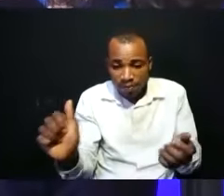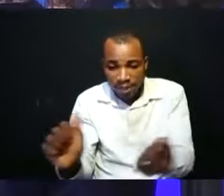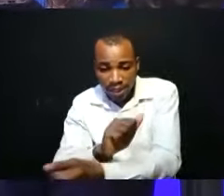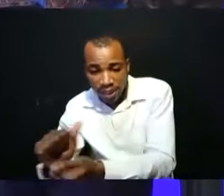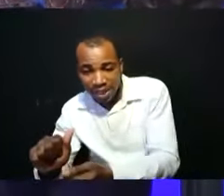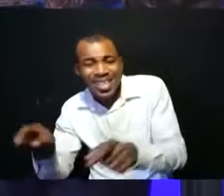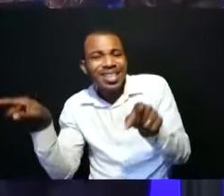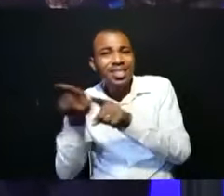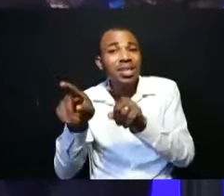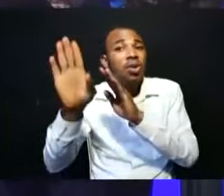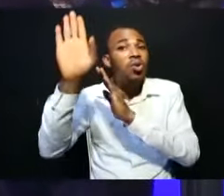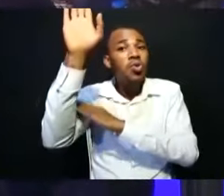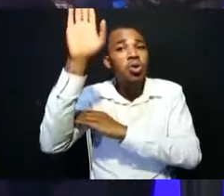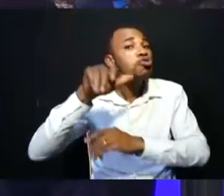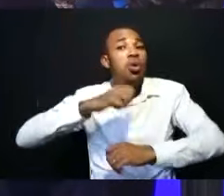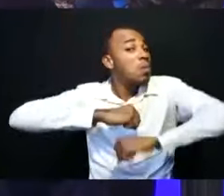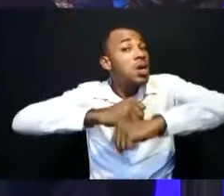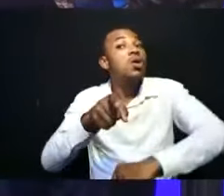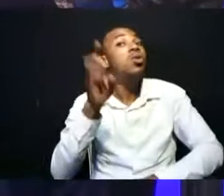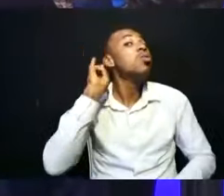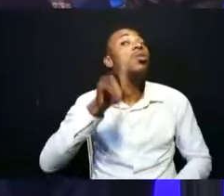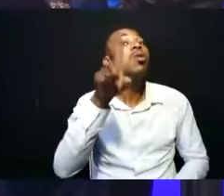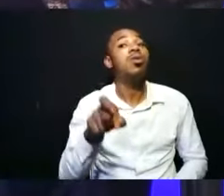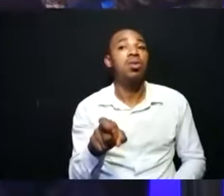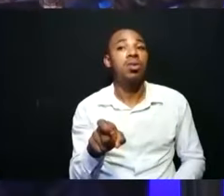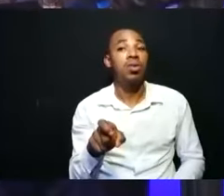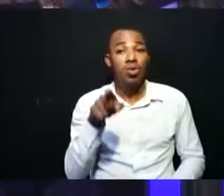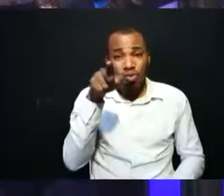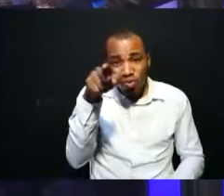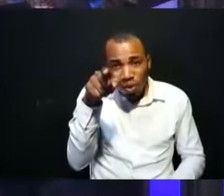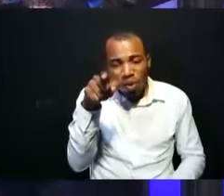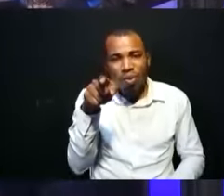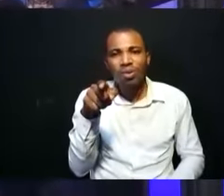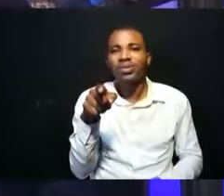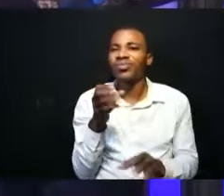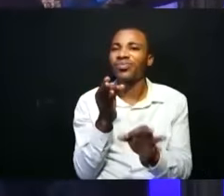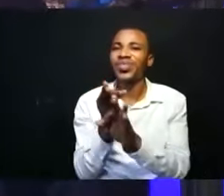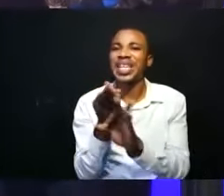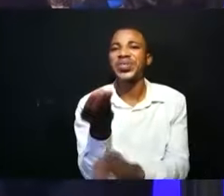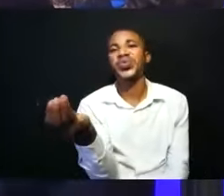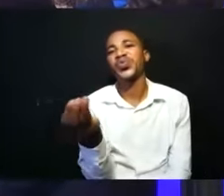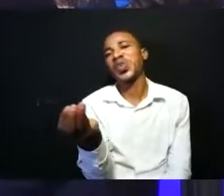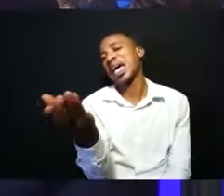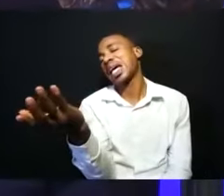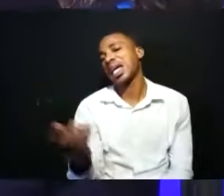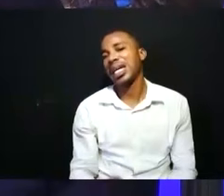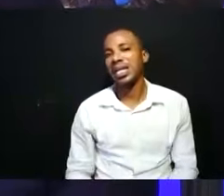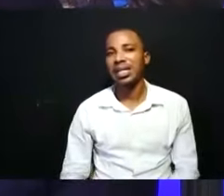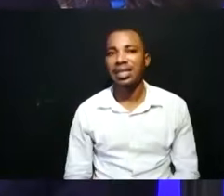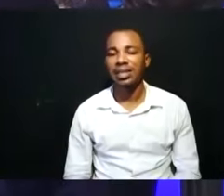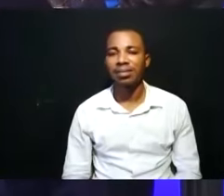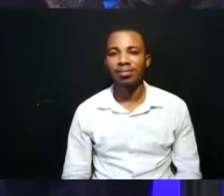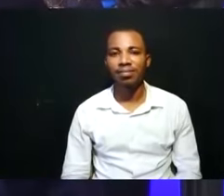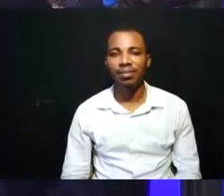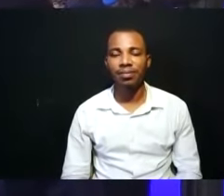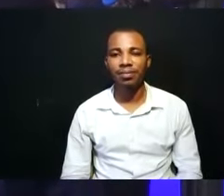He not much more clothe you of little faith? That's when you're going to pray.